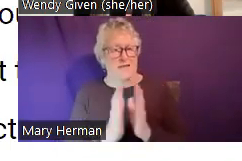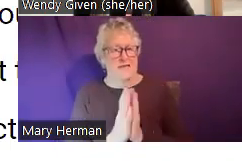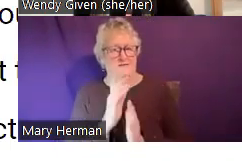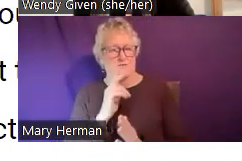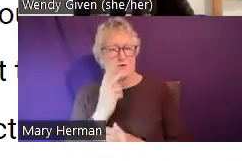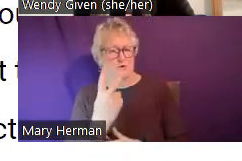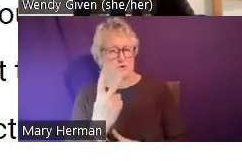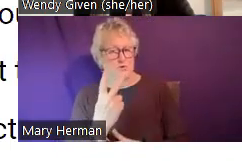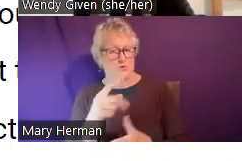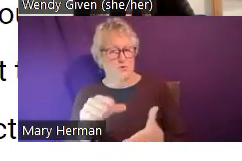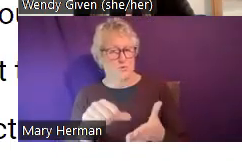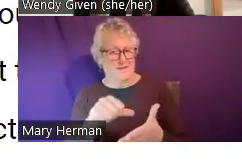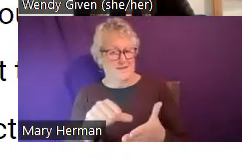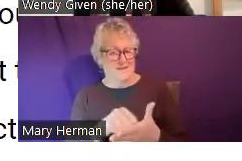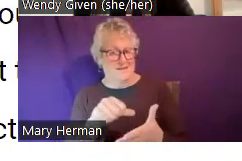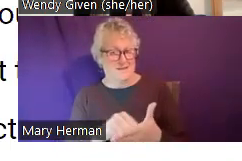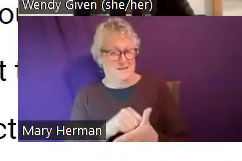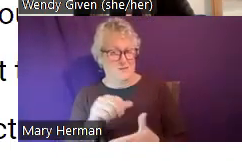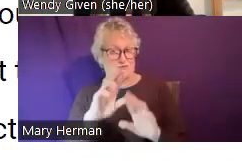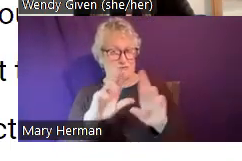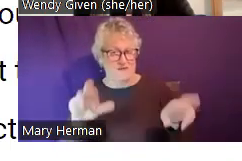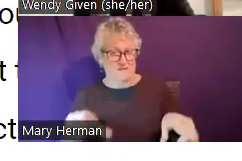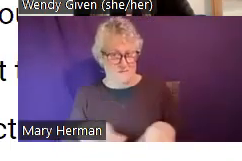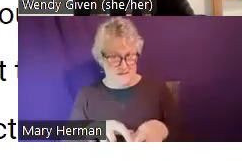2 professional references in that resume.